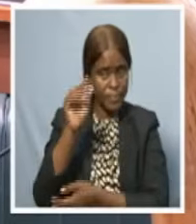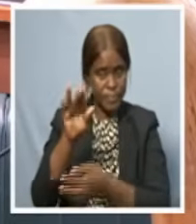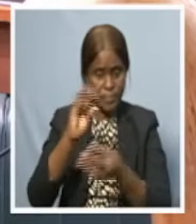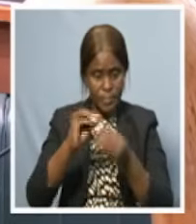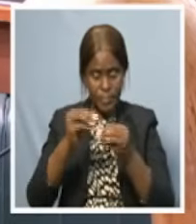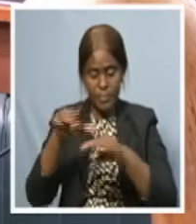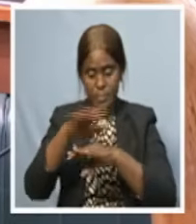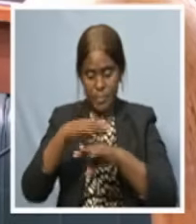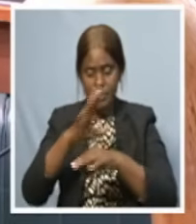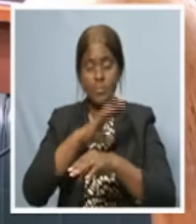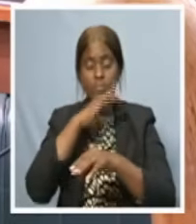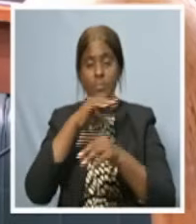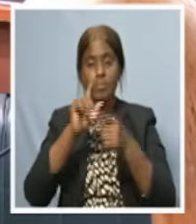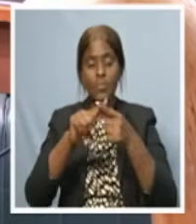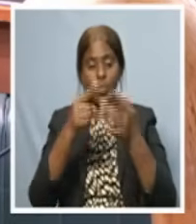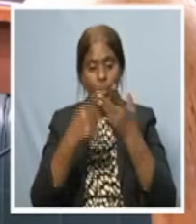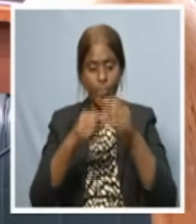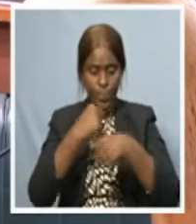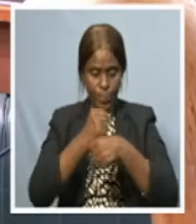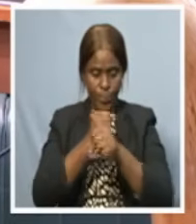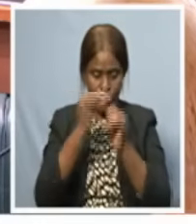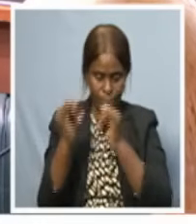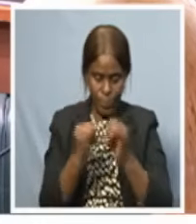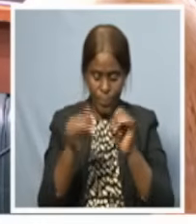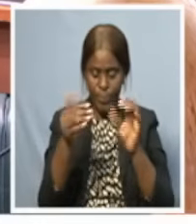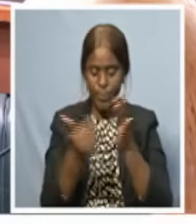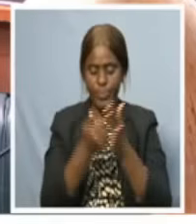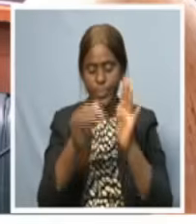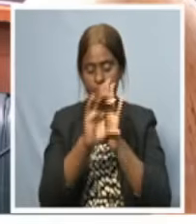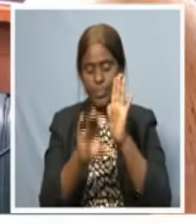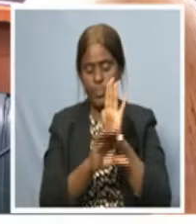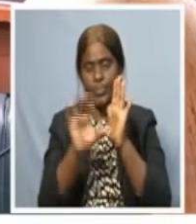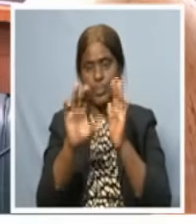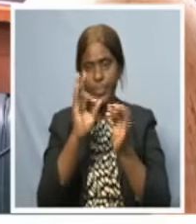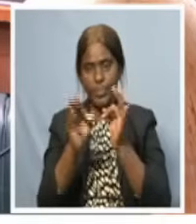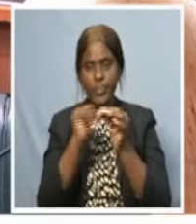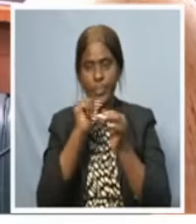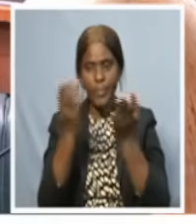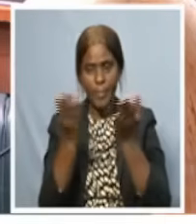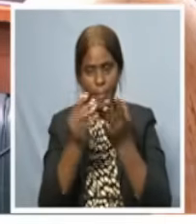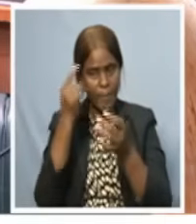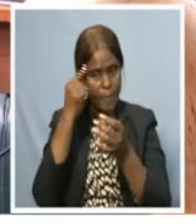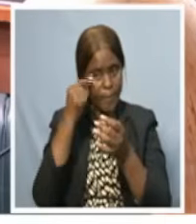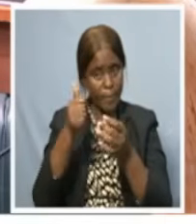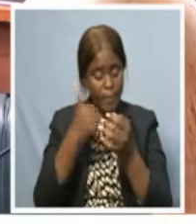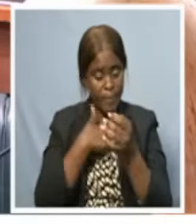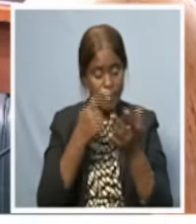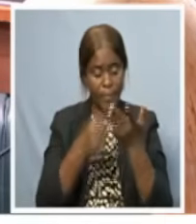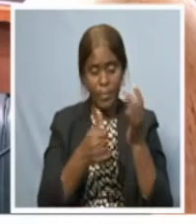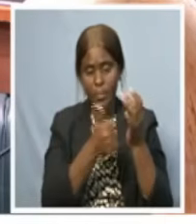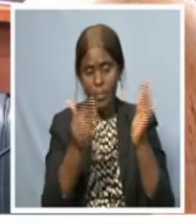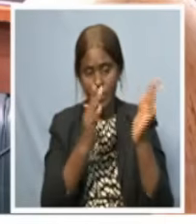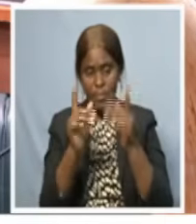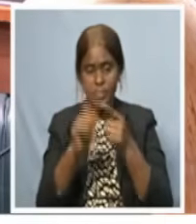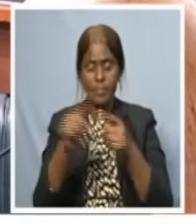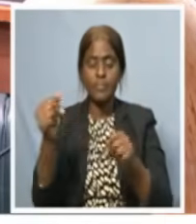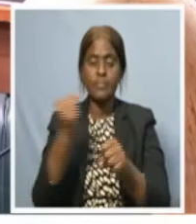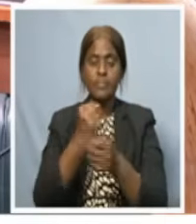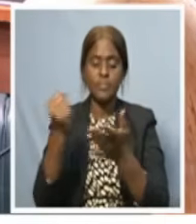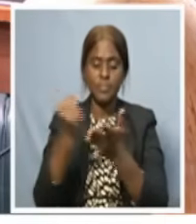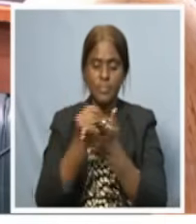number above was adequate to effectively implement the new curriculum. C, if not, whether the government has any plans to